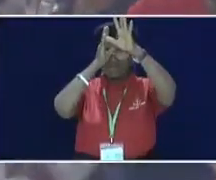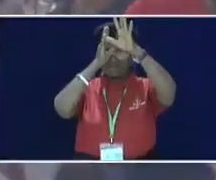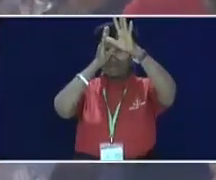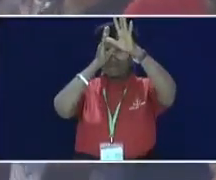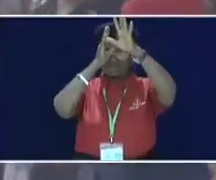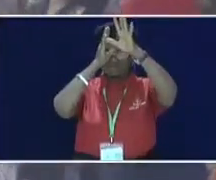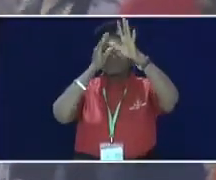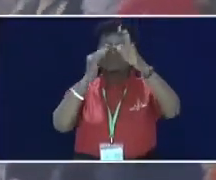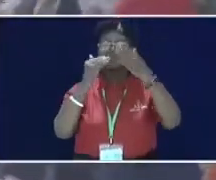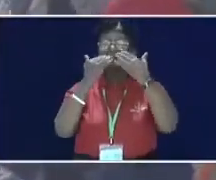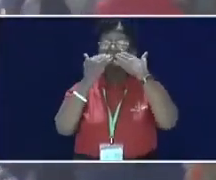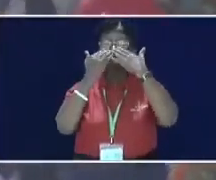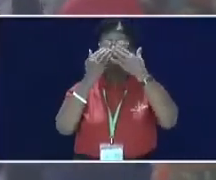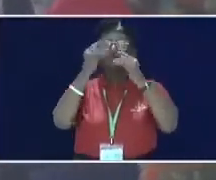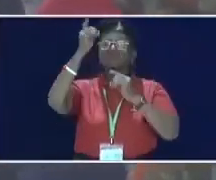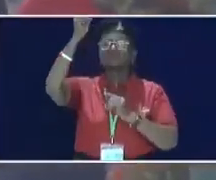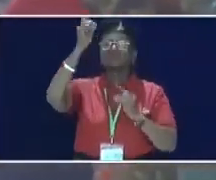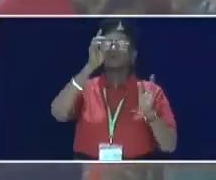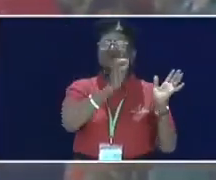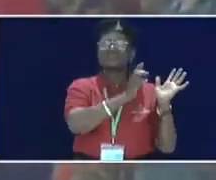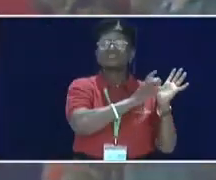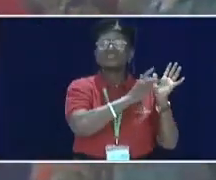Thank you, Jesus.